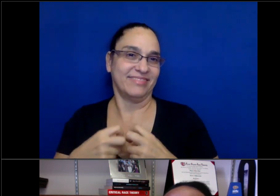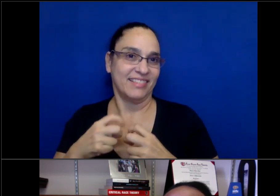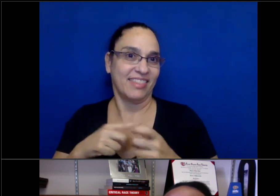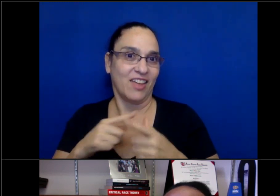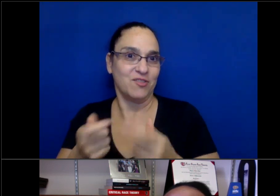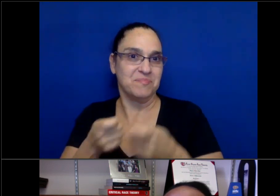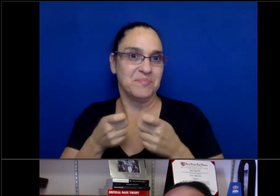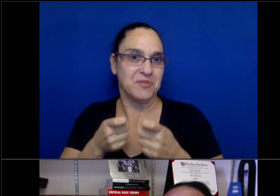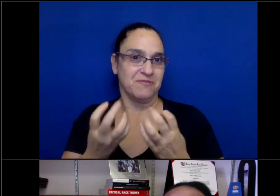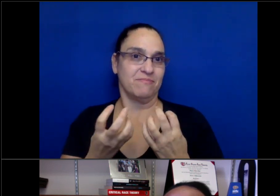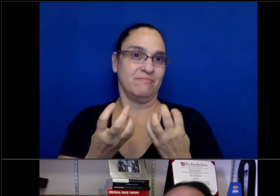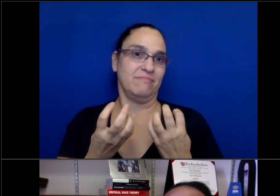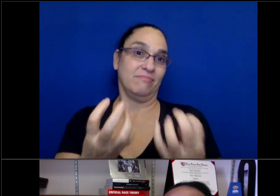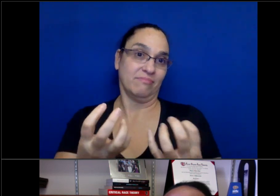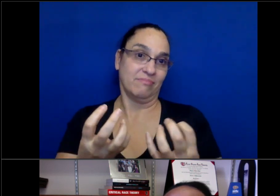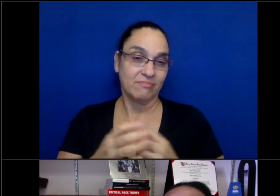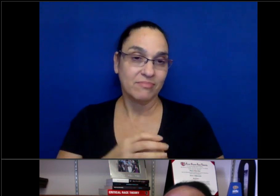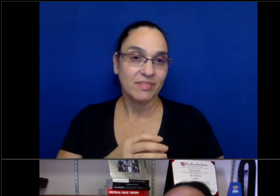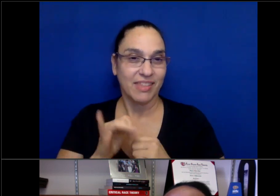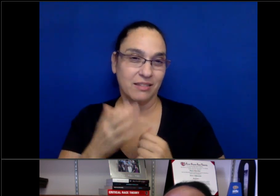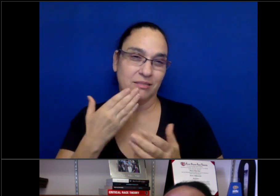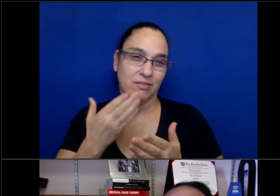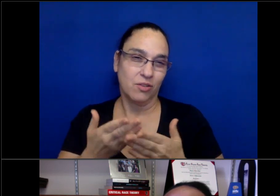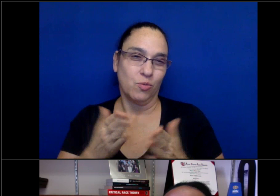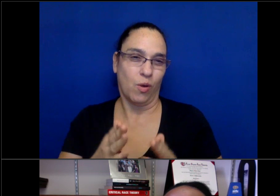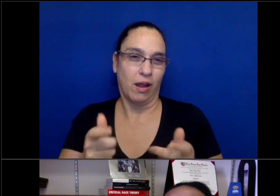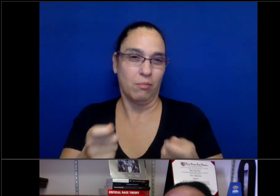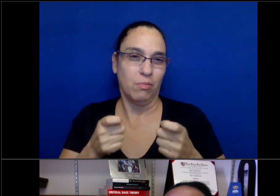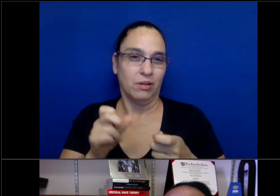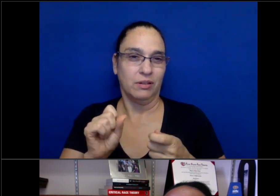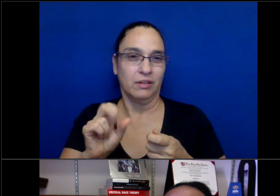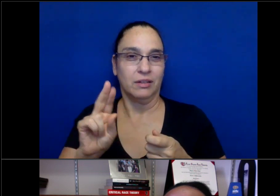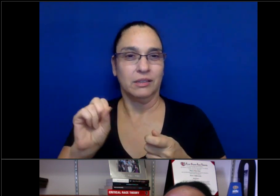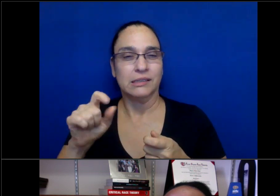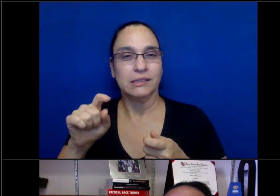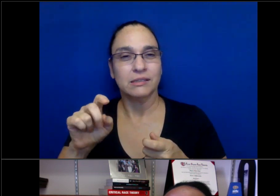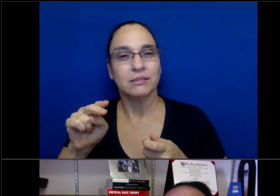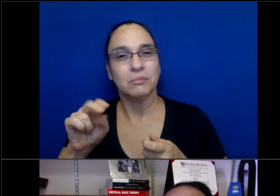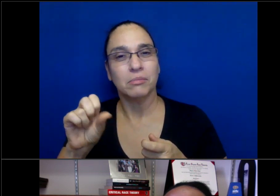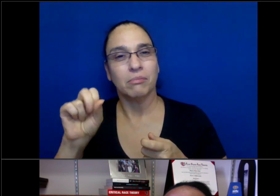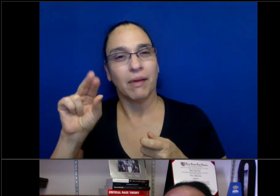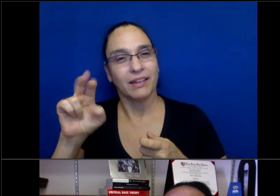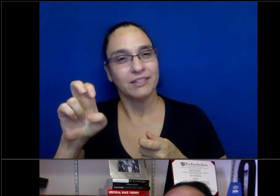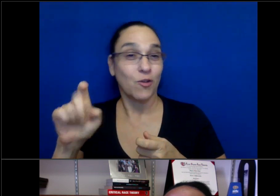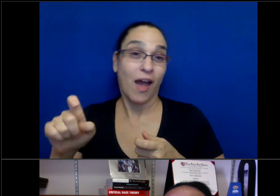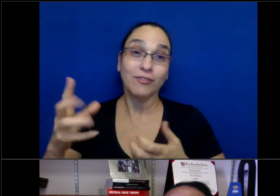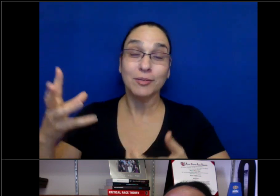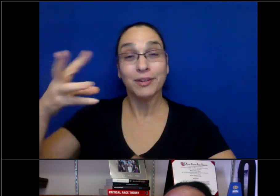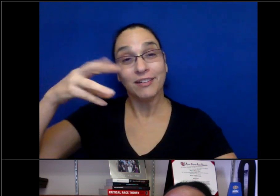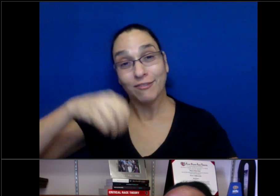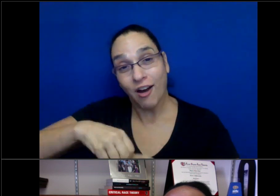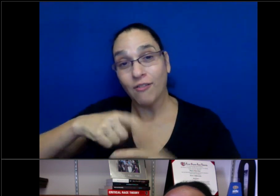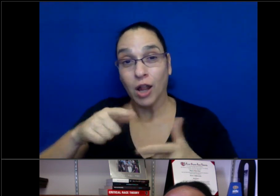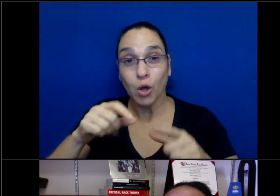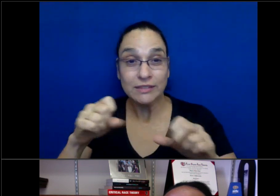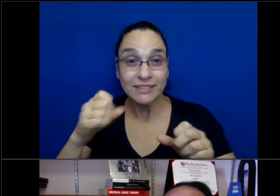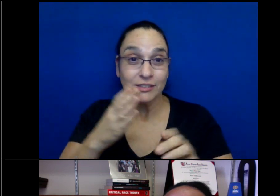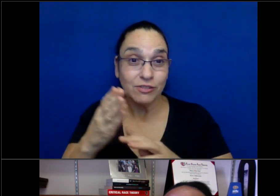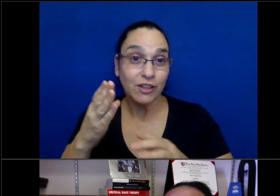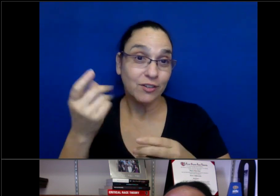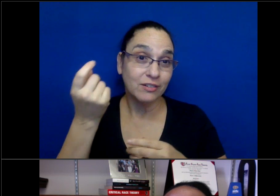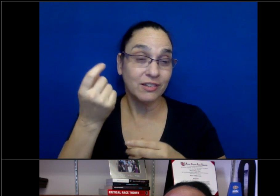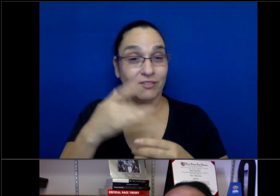is probably as good. I mean, of course, you have to be in a game of linguistics to appreciate the suspense, but that's something